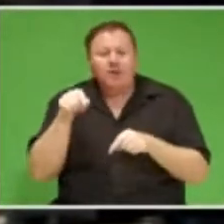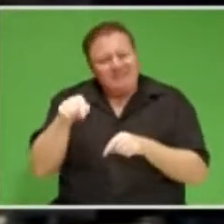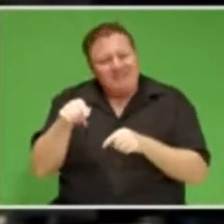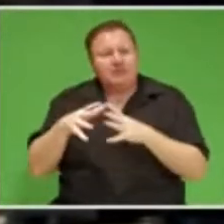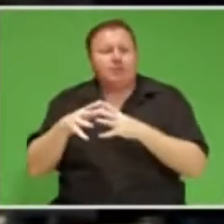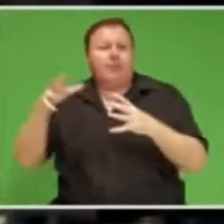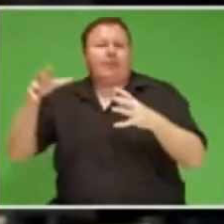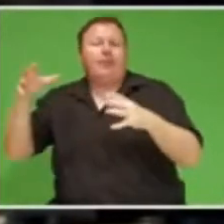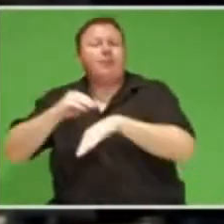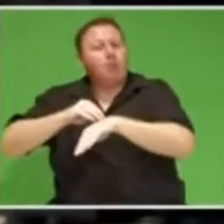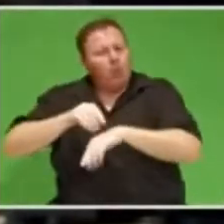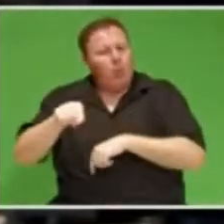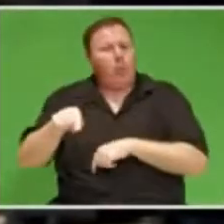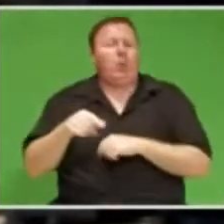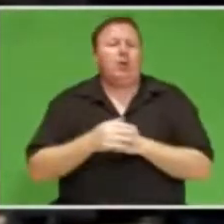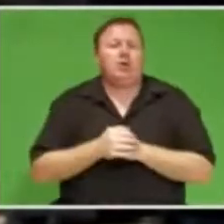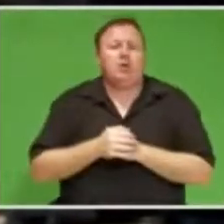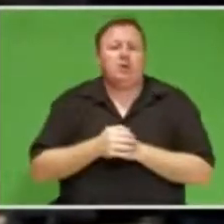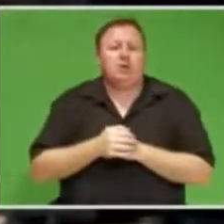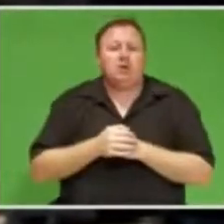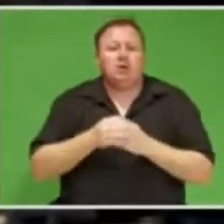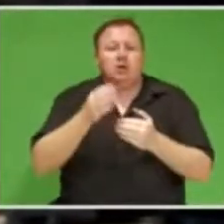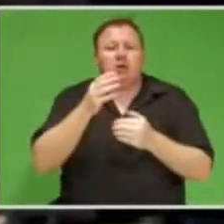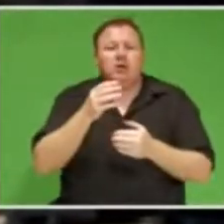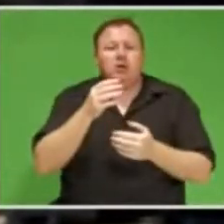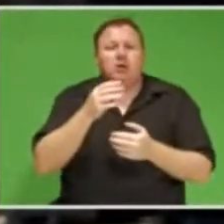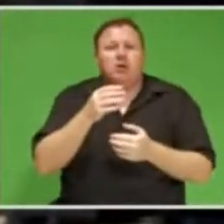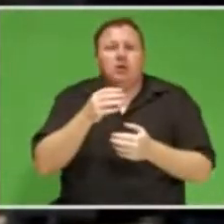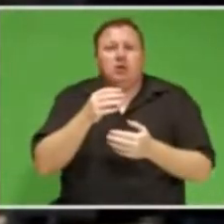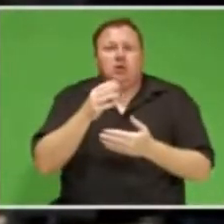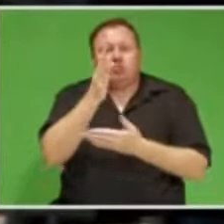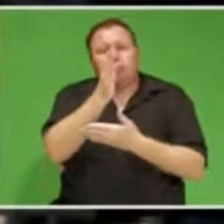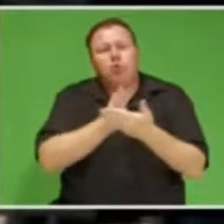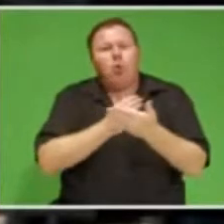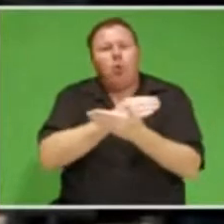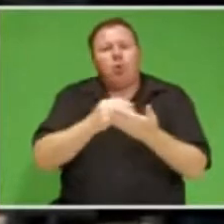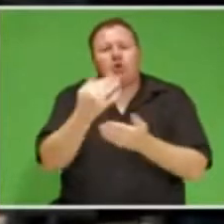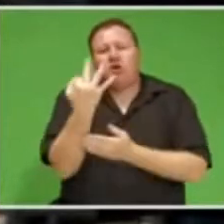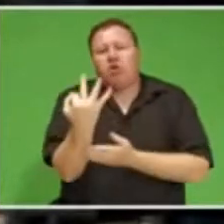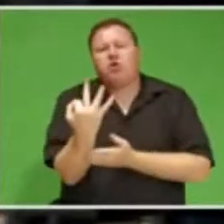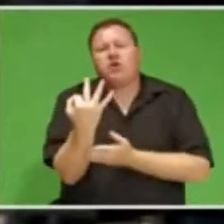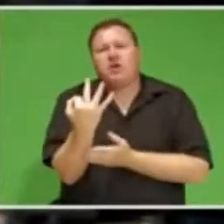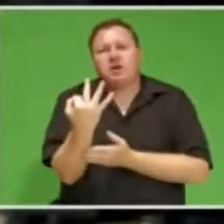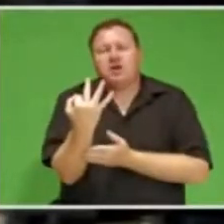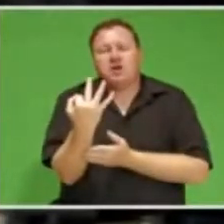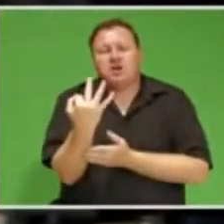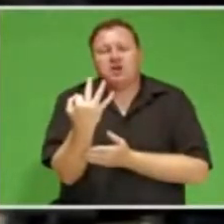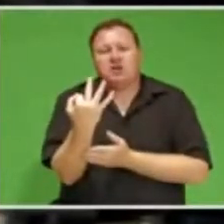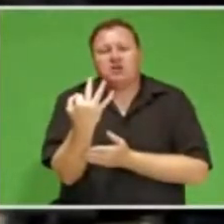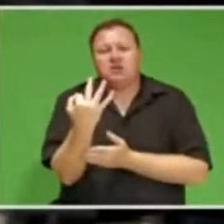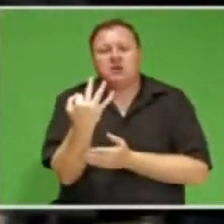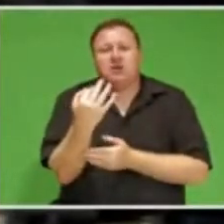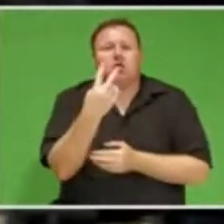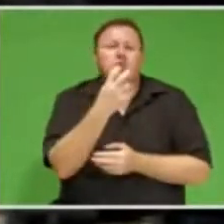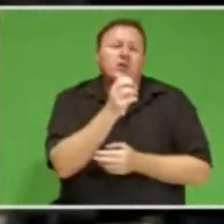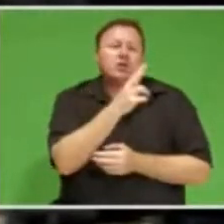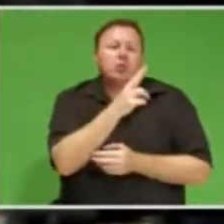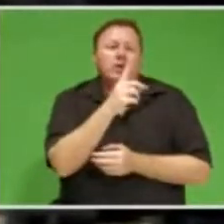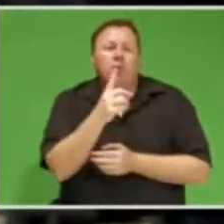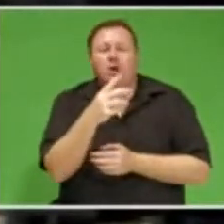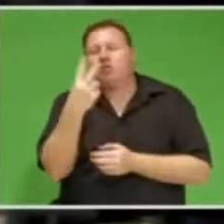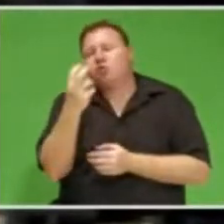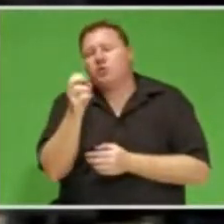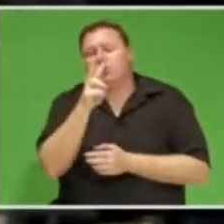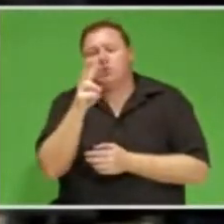of 2021 and 2022, around 1.5 million new jobs were created in